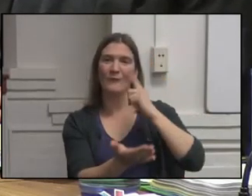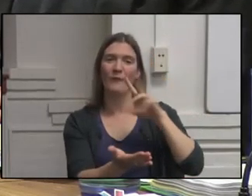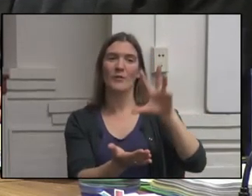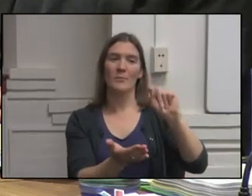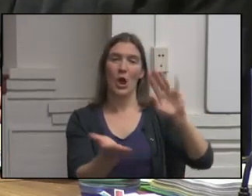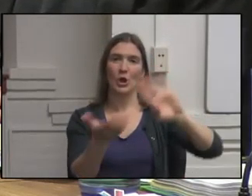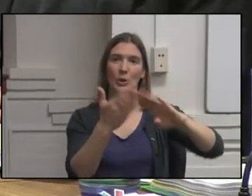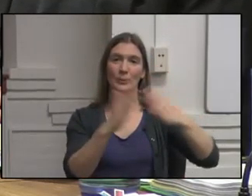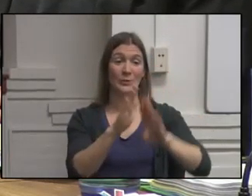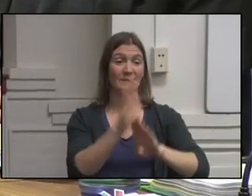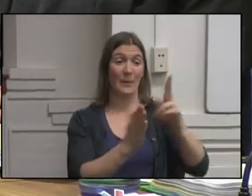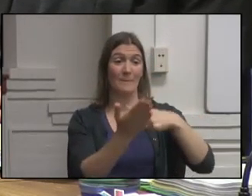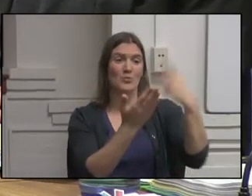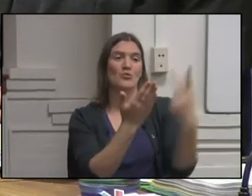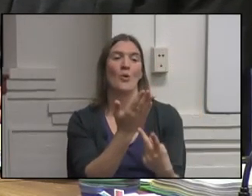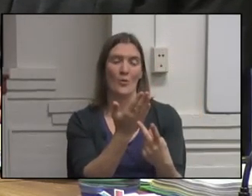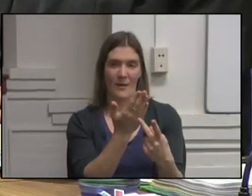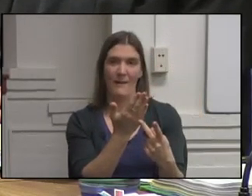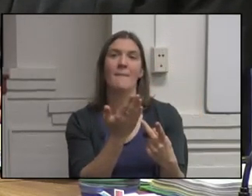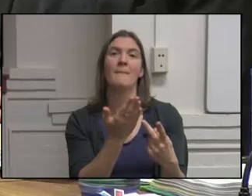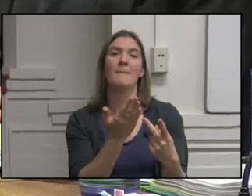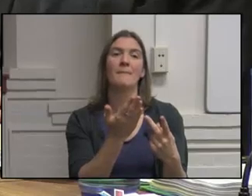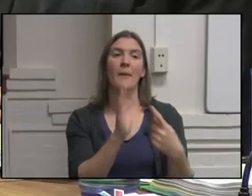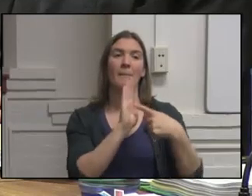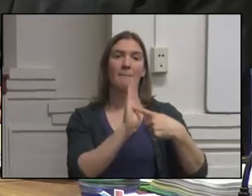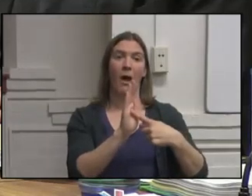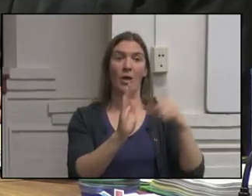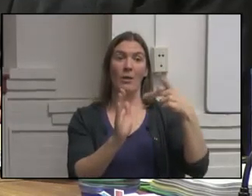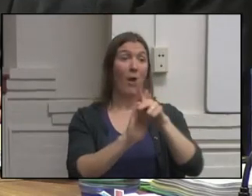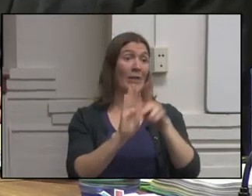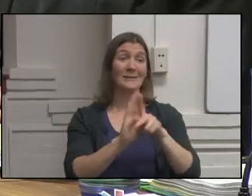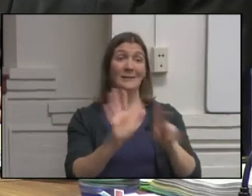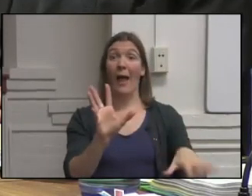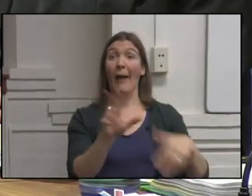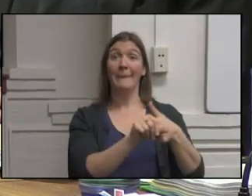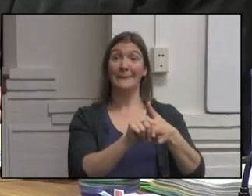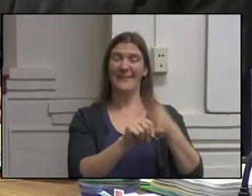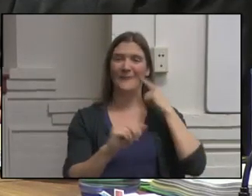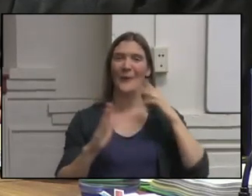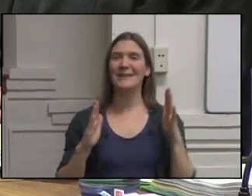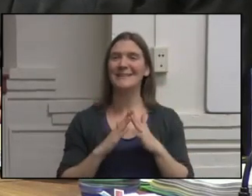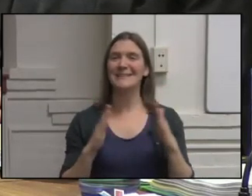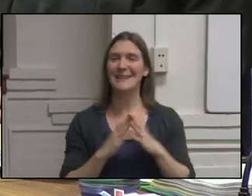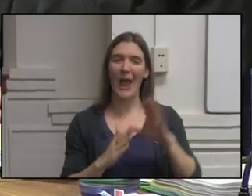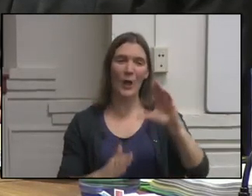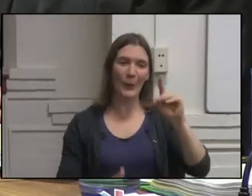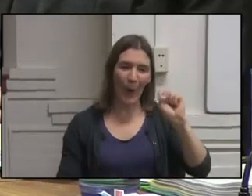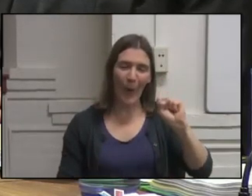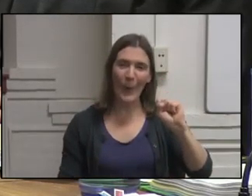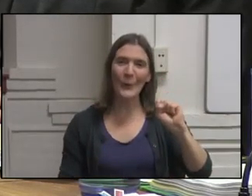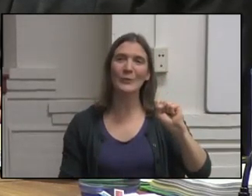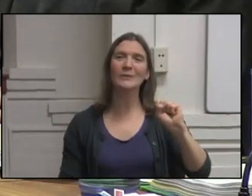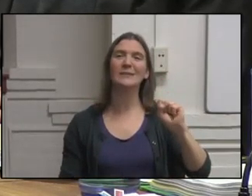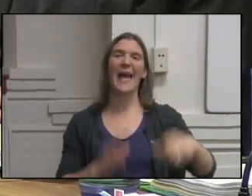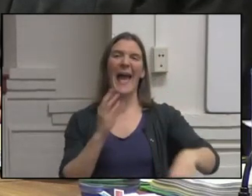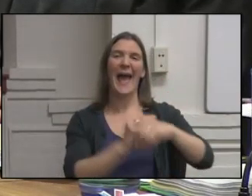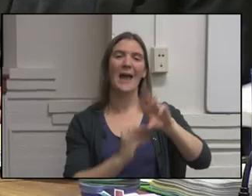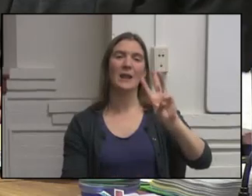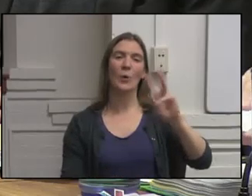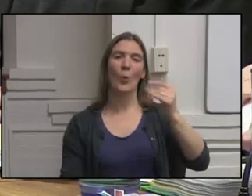Community Development Program Model Policy Update for the Municipal Policy and Codes, which adds a